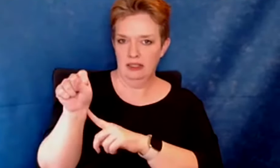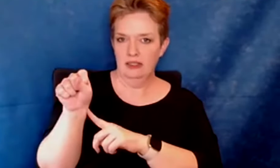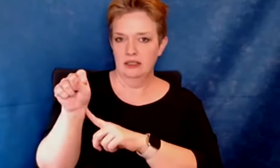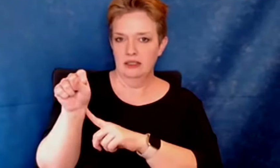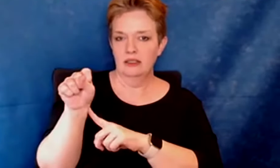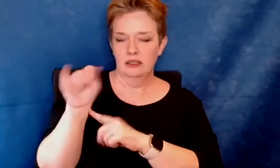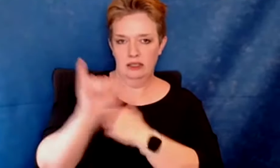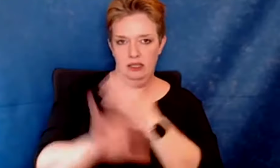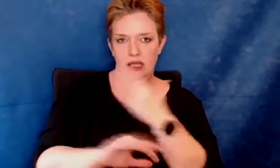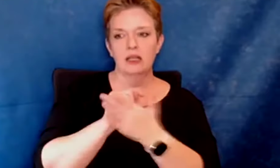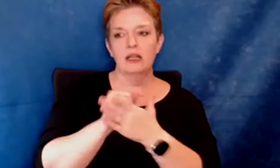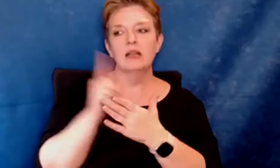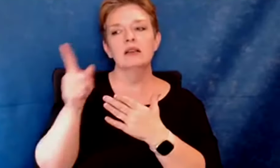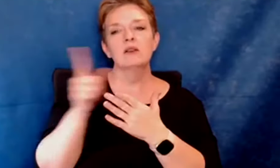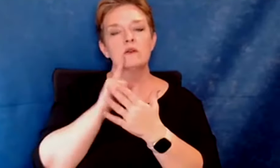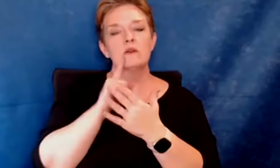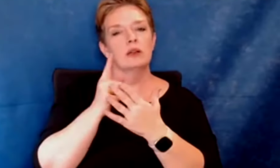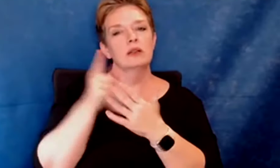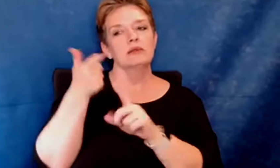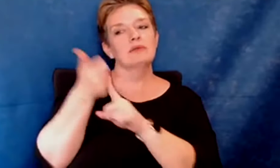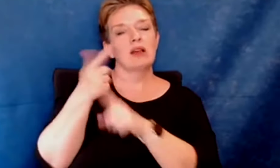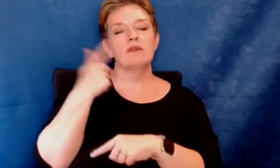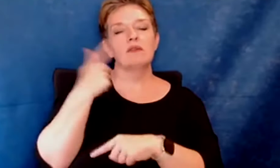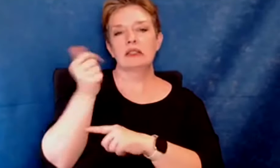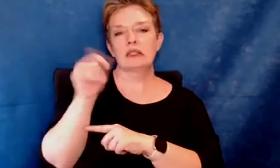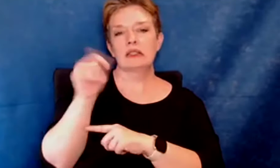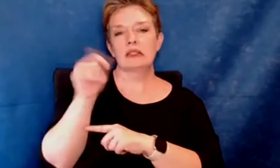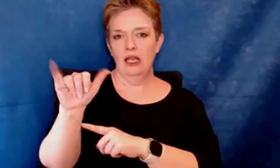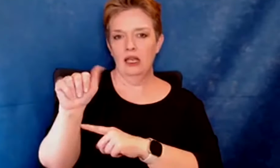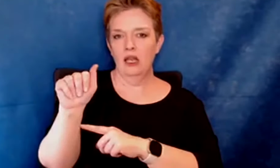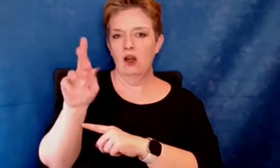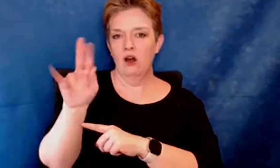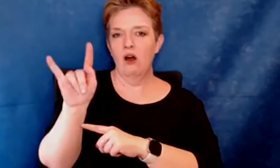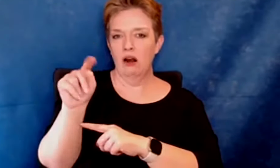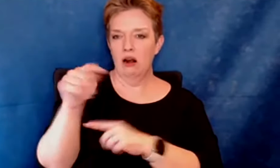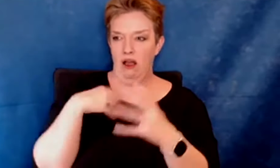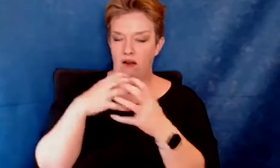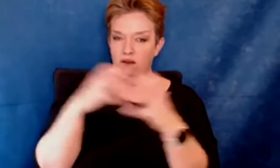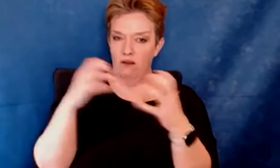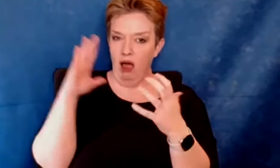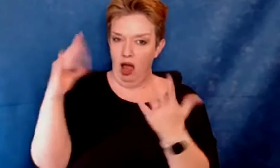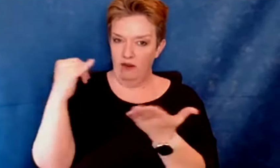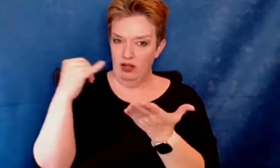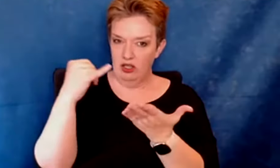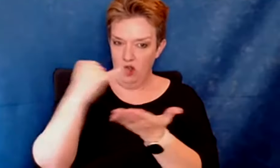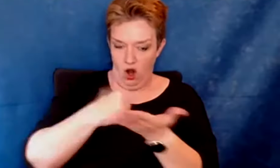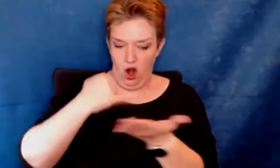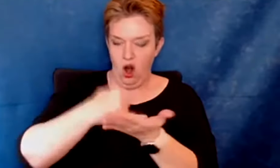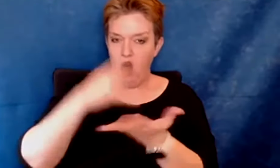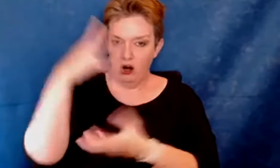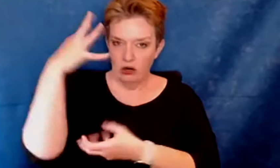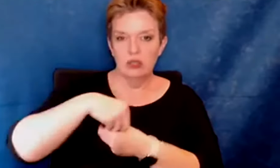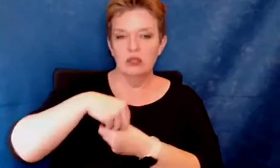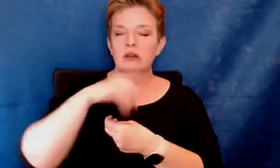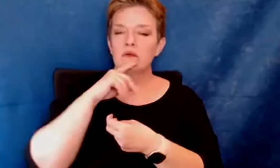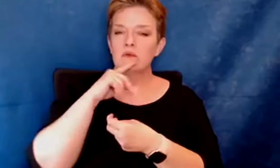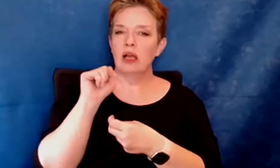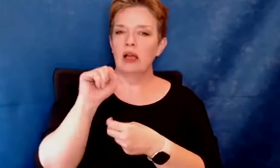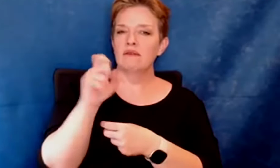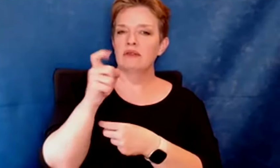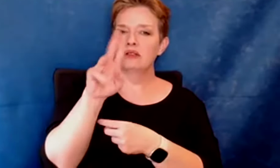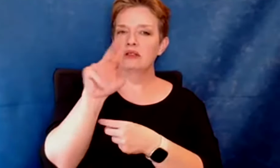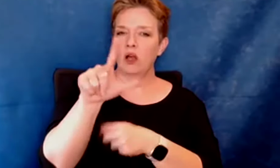gay artist that has a lot of like kind of sexually charged artwork, but it's all very dense and elaborate and beautiful.